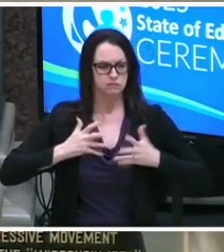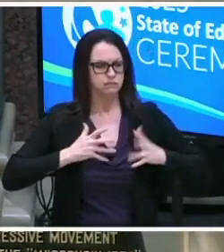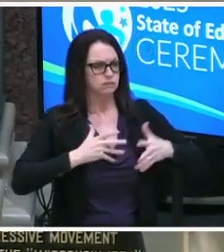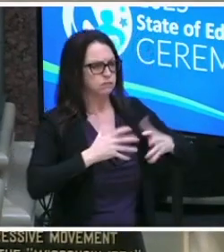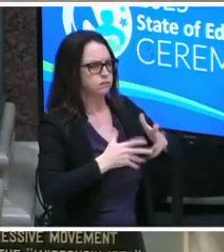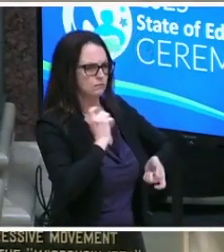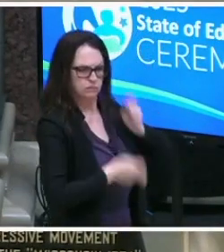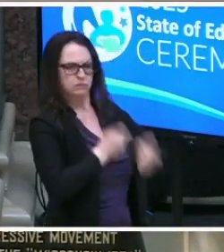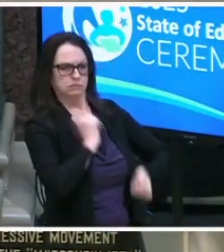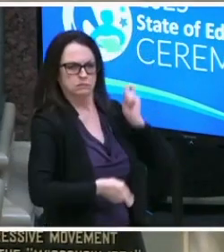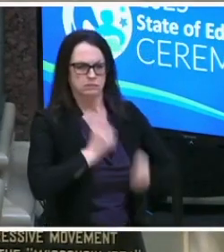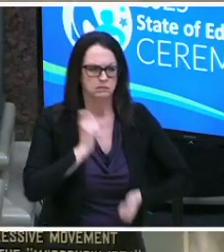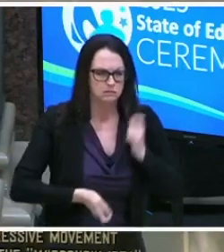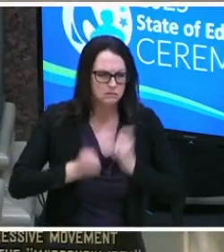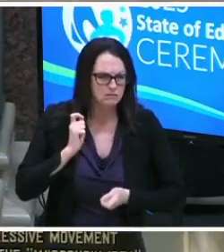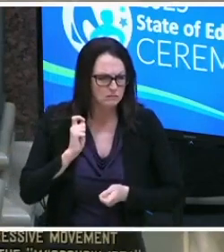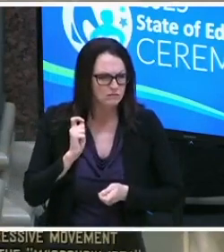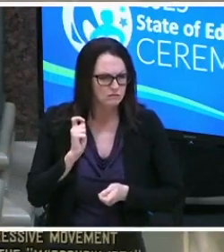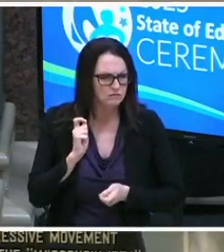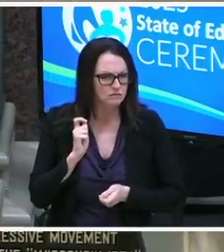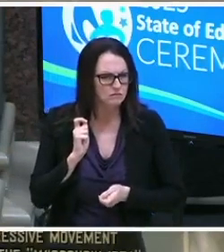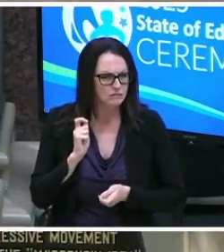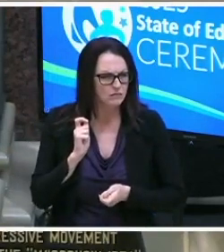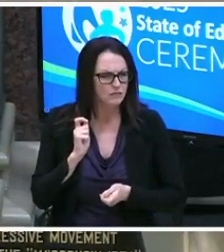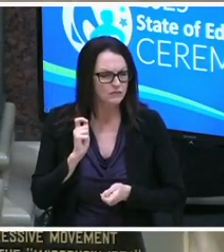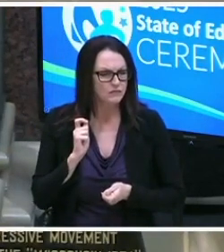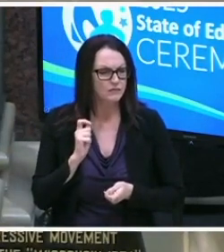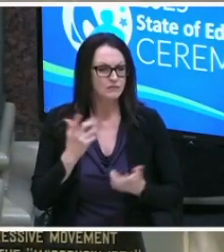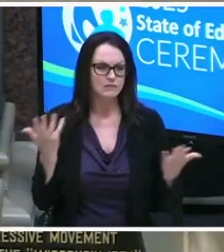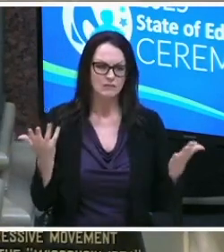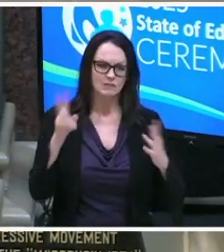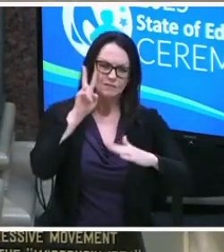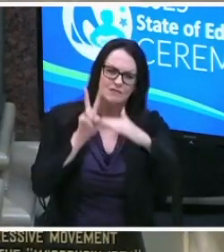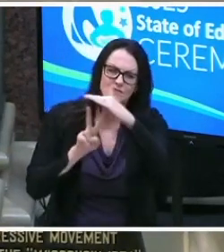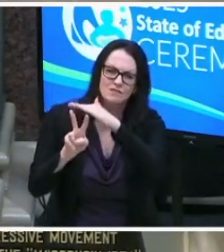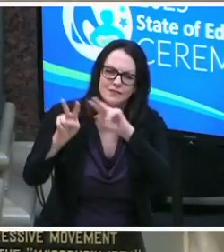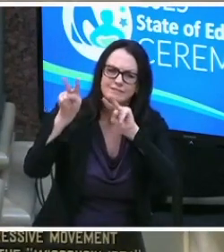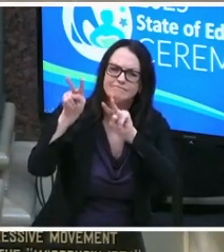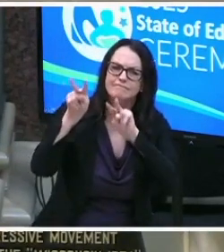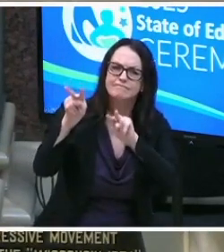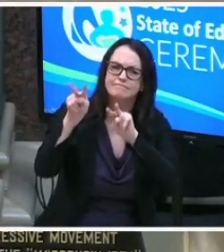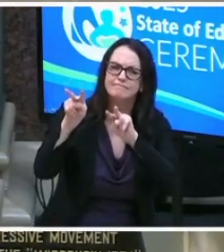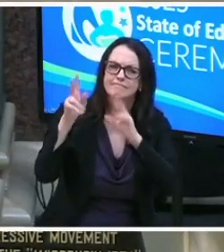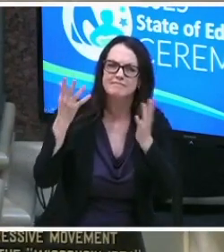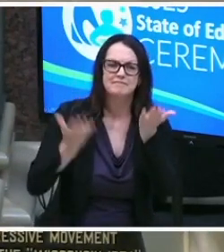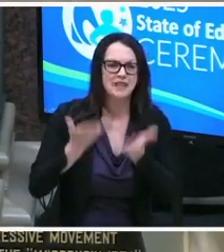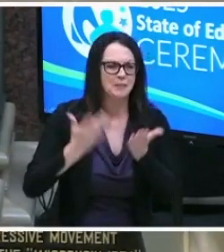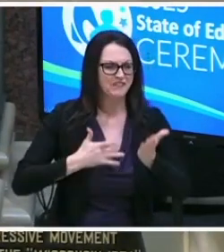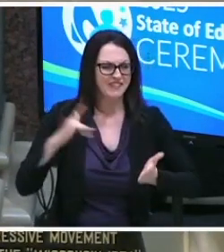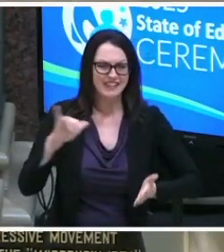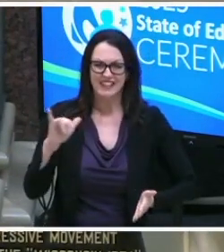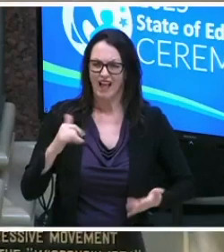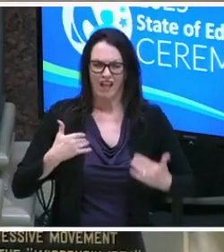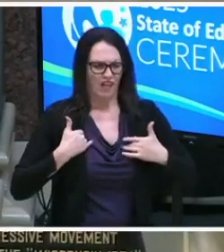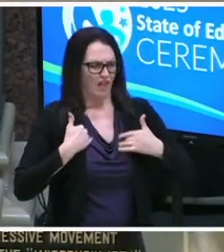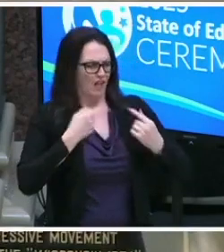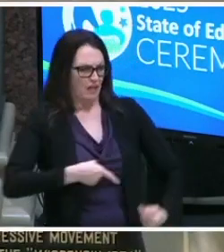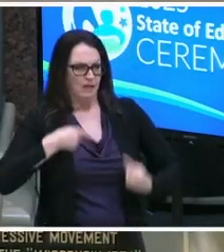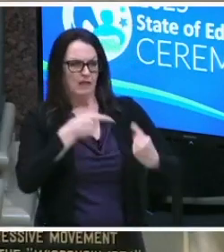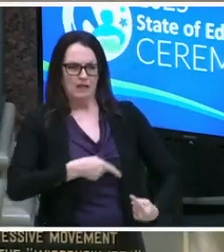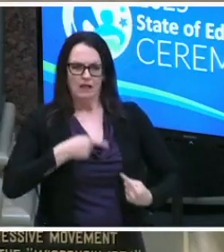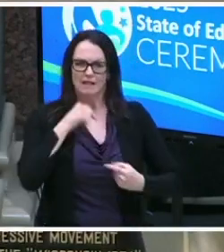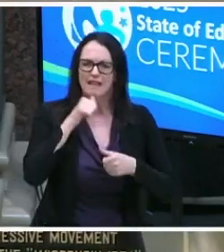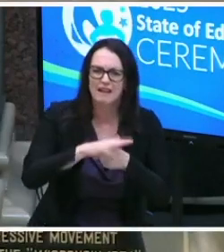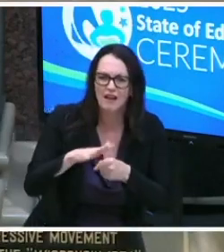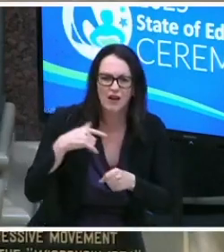With that little to cling to, it's easier to slip. What happens when we lose